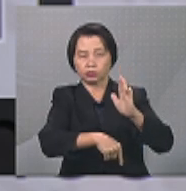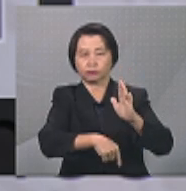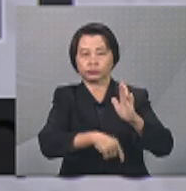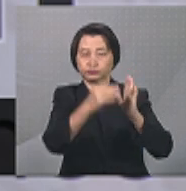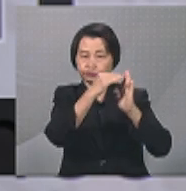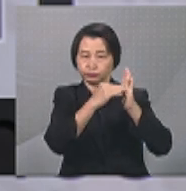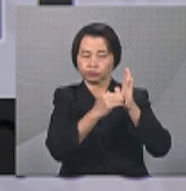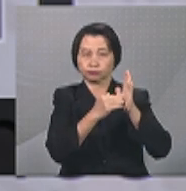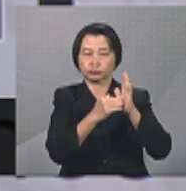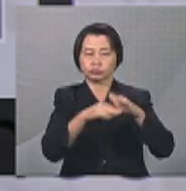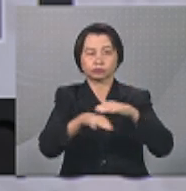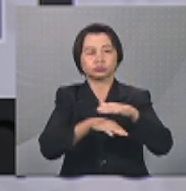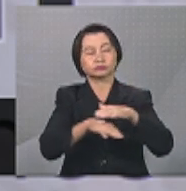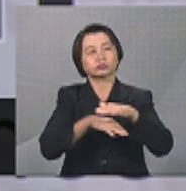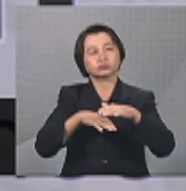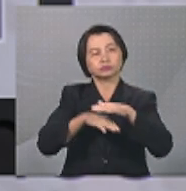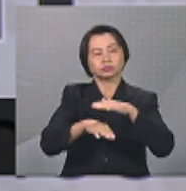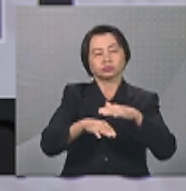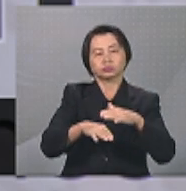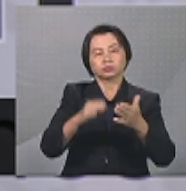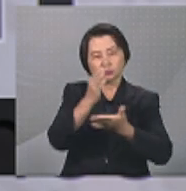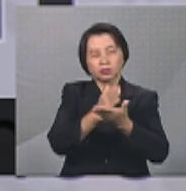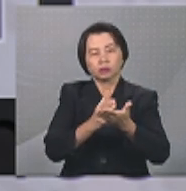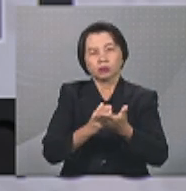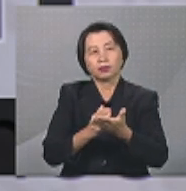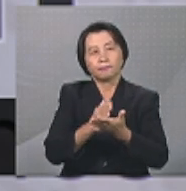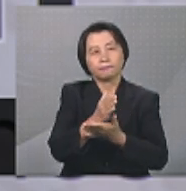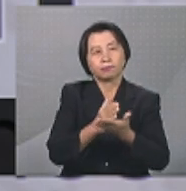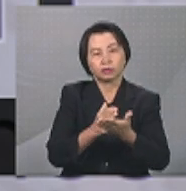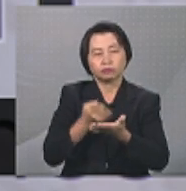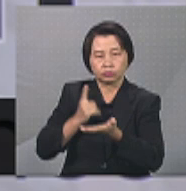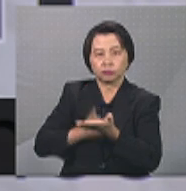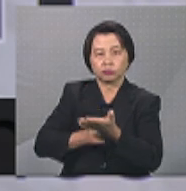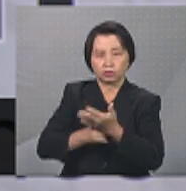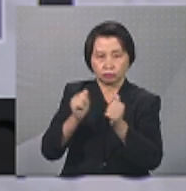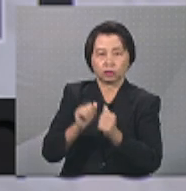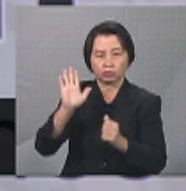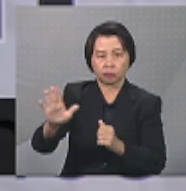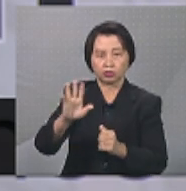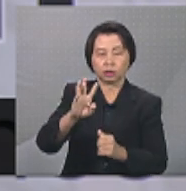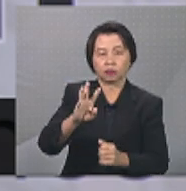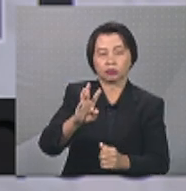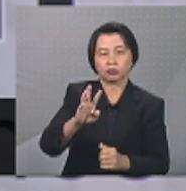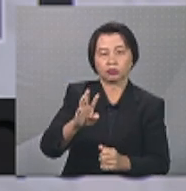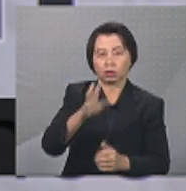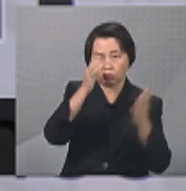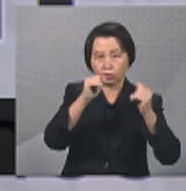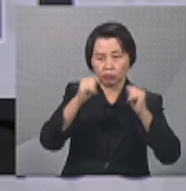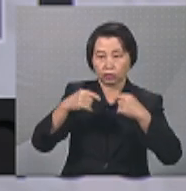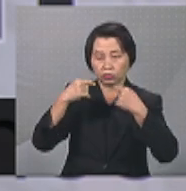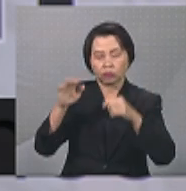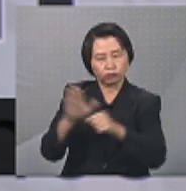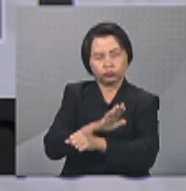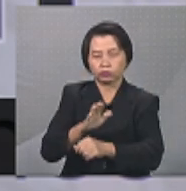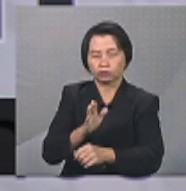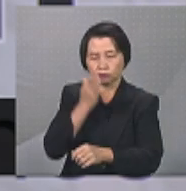Is undergoing certain discussion now with them. So hopefully we'll have a fruitful discussion,